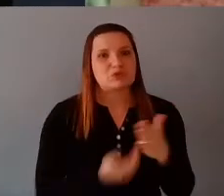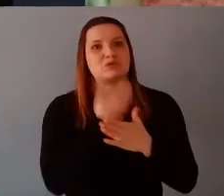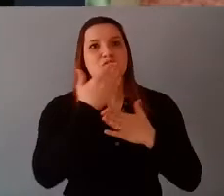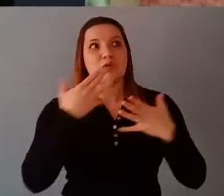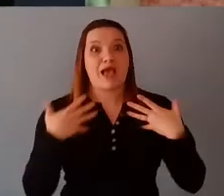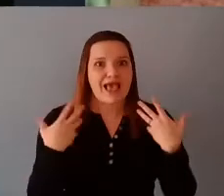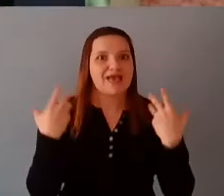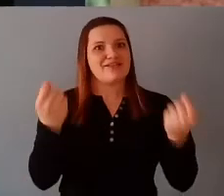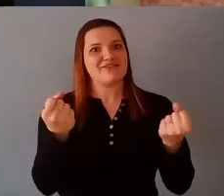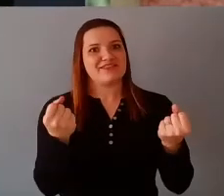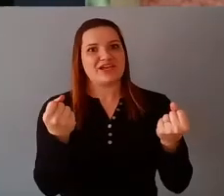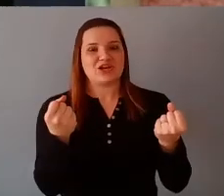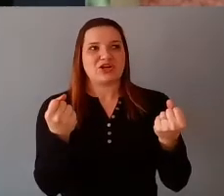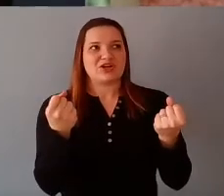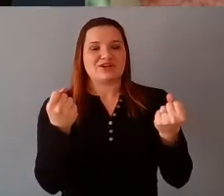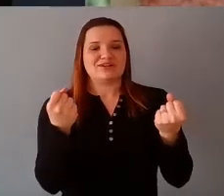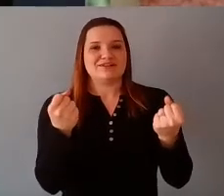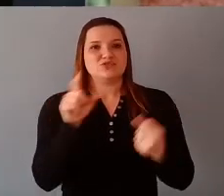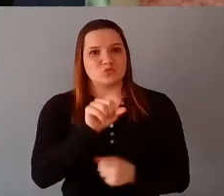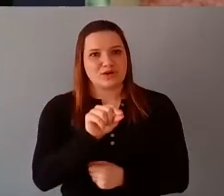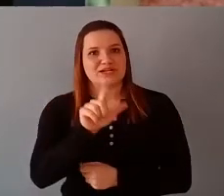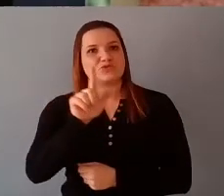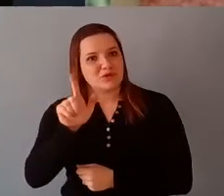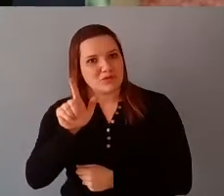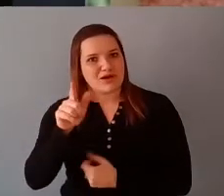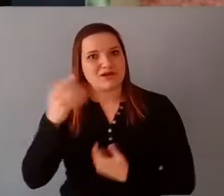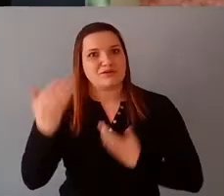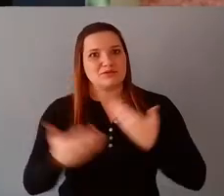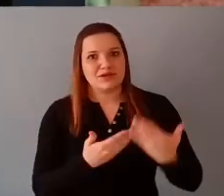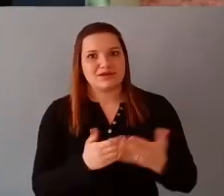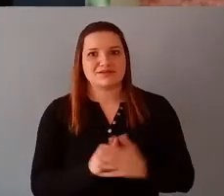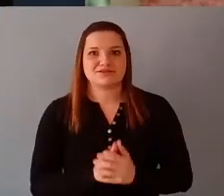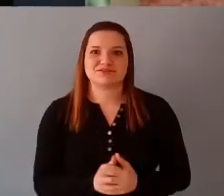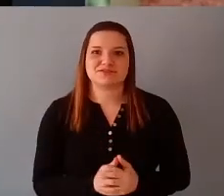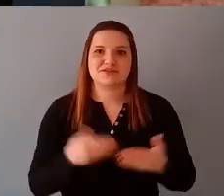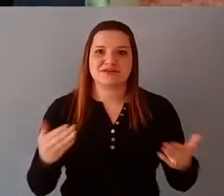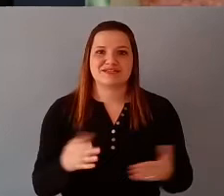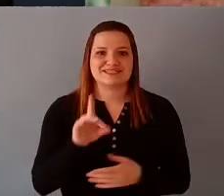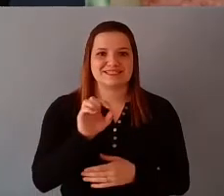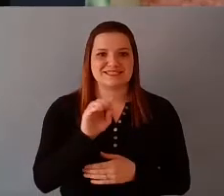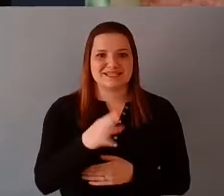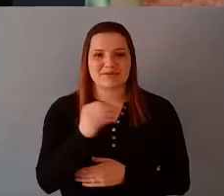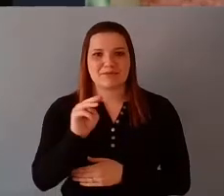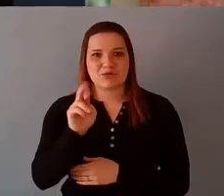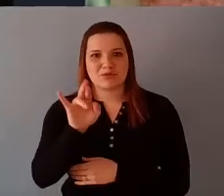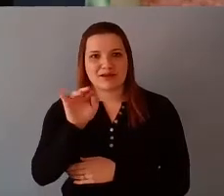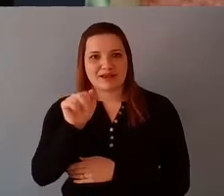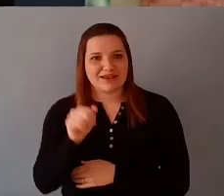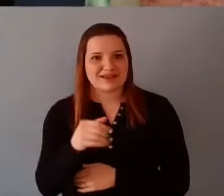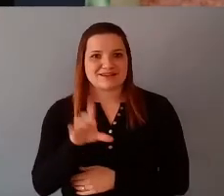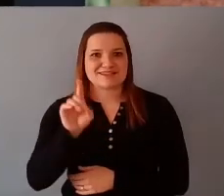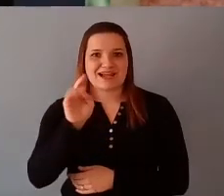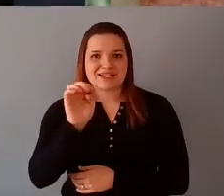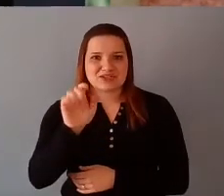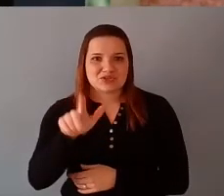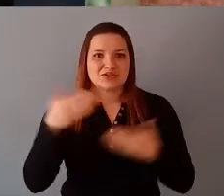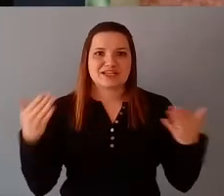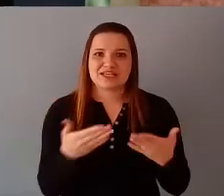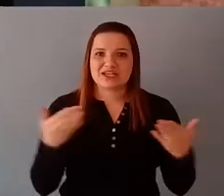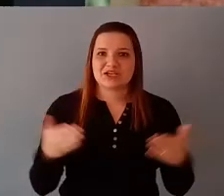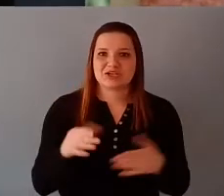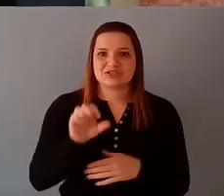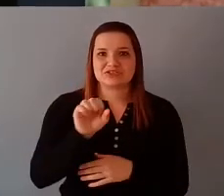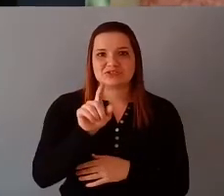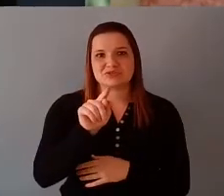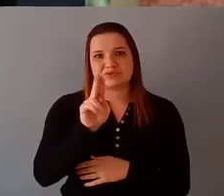prosperous 2021. So on behalf of Deb and Maria and Daniel here in the studio